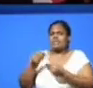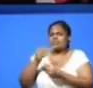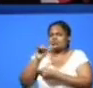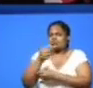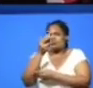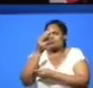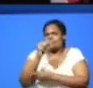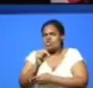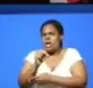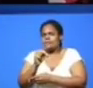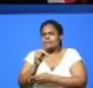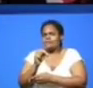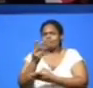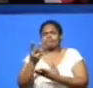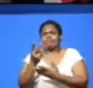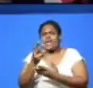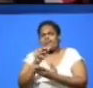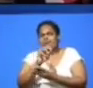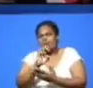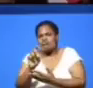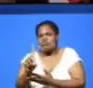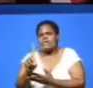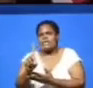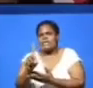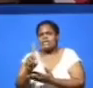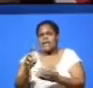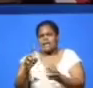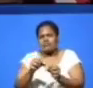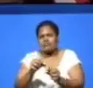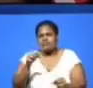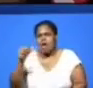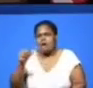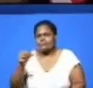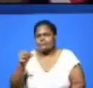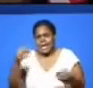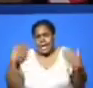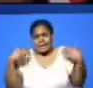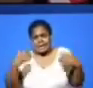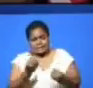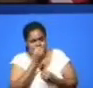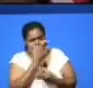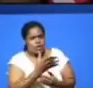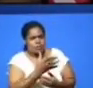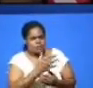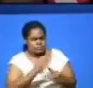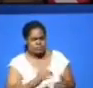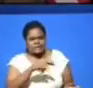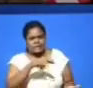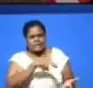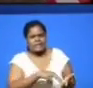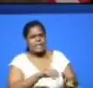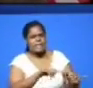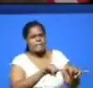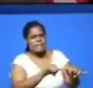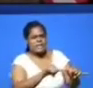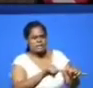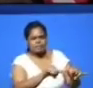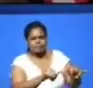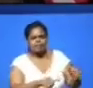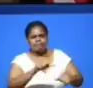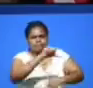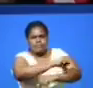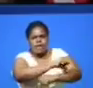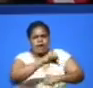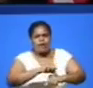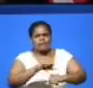the angel stood, saying, rise and measure the temple of God and the altar and them that worship